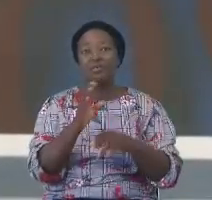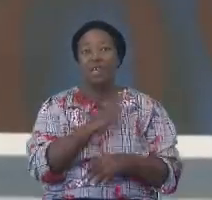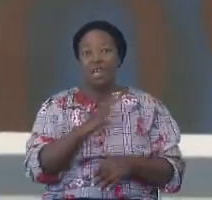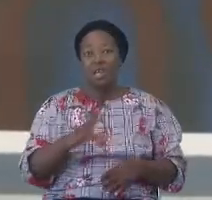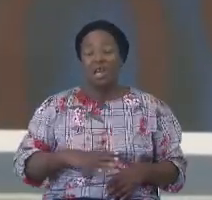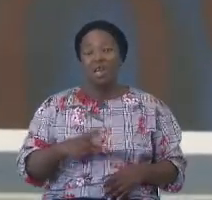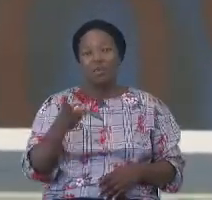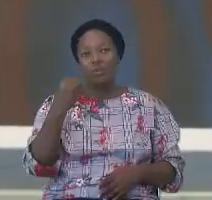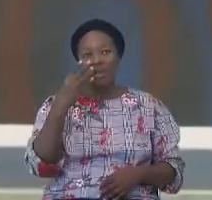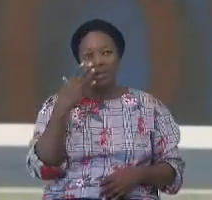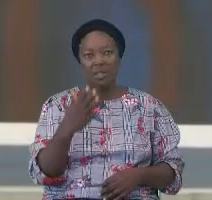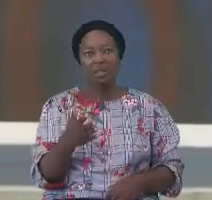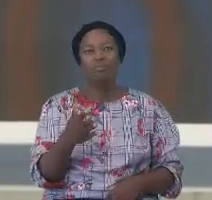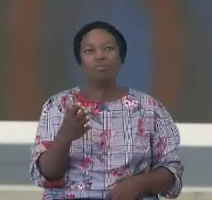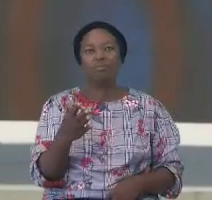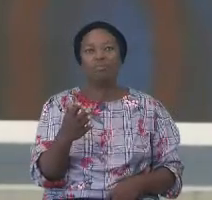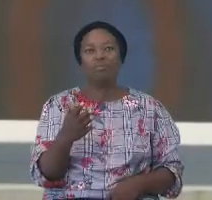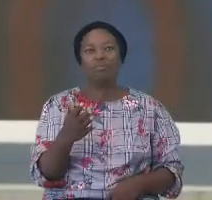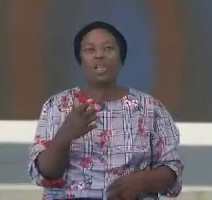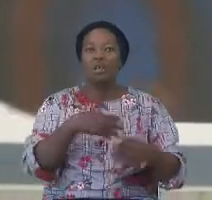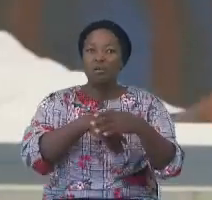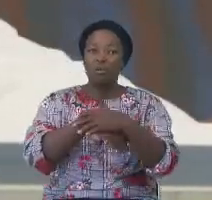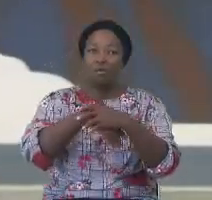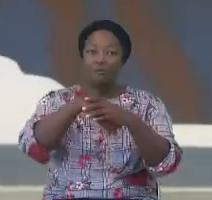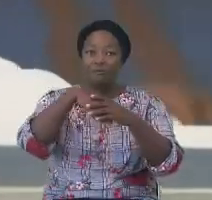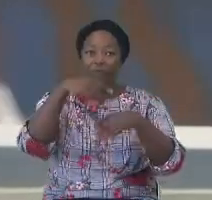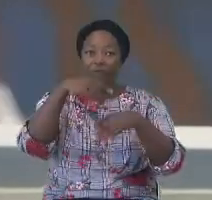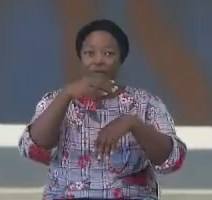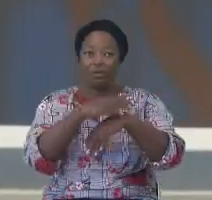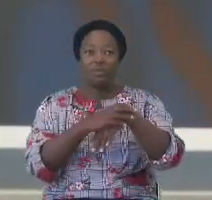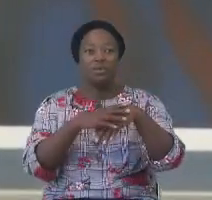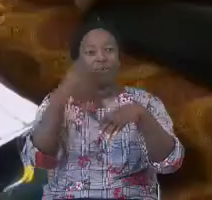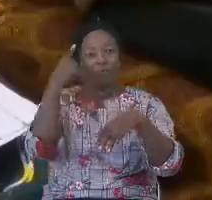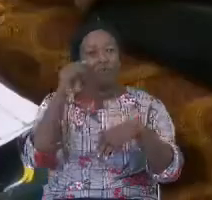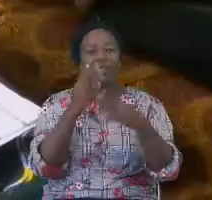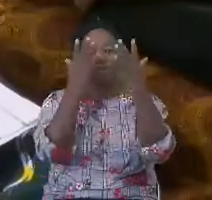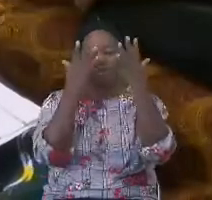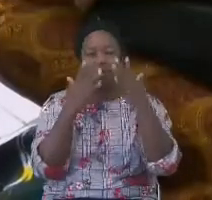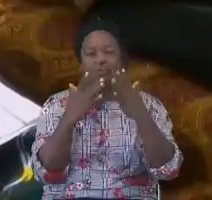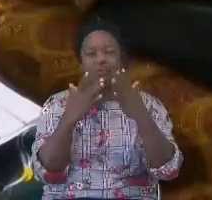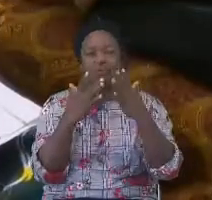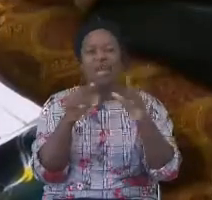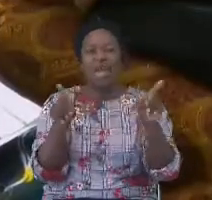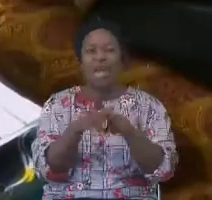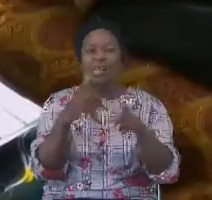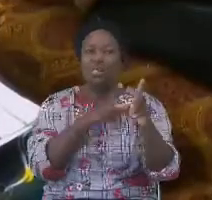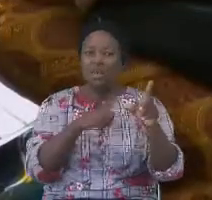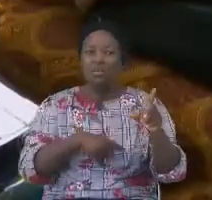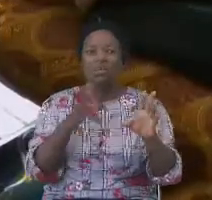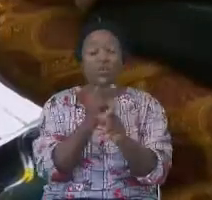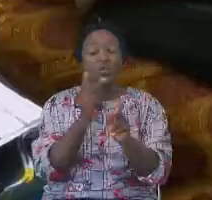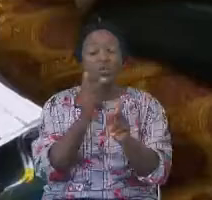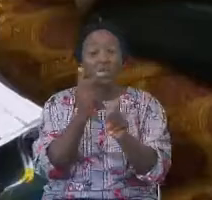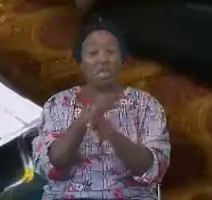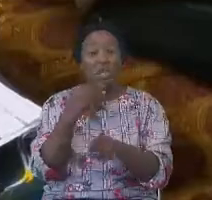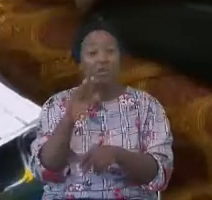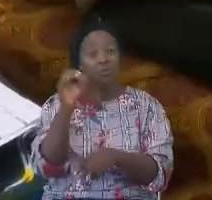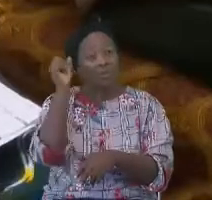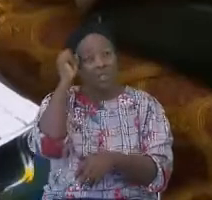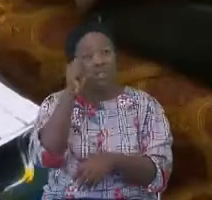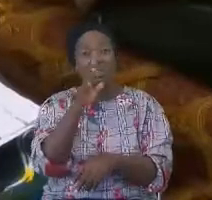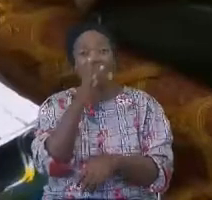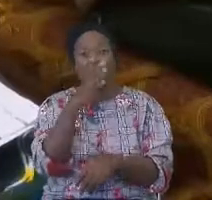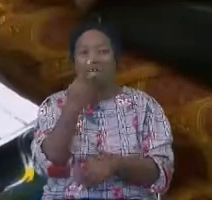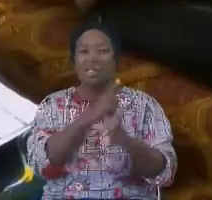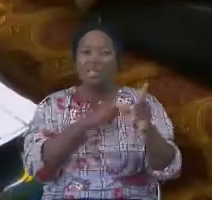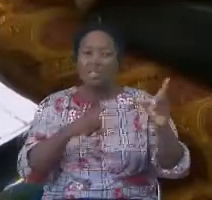supplied his mother if christ were there soulless for the sorrowful